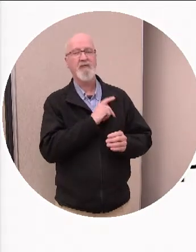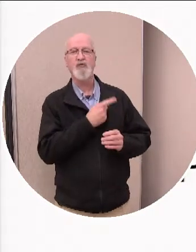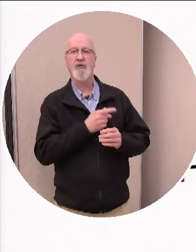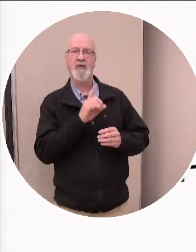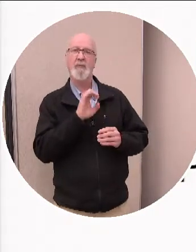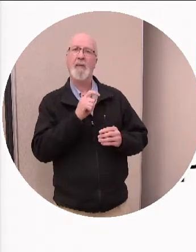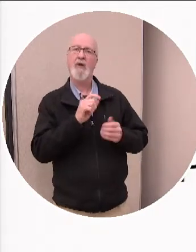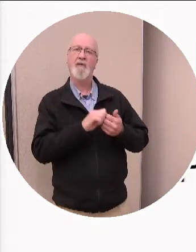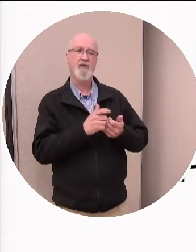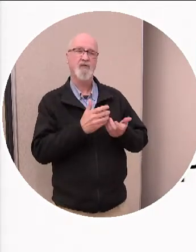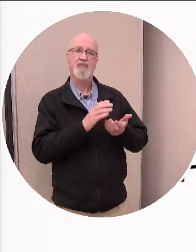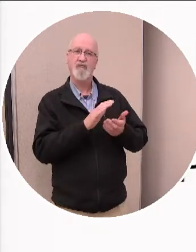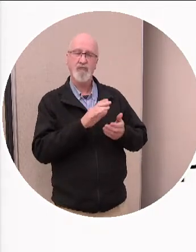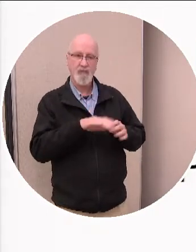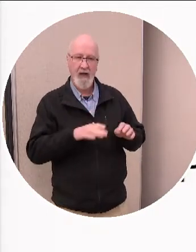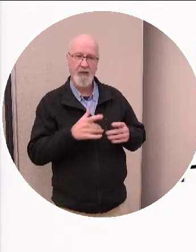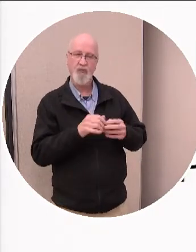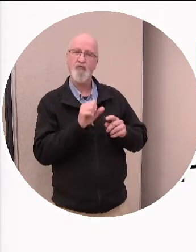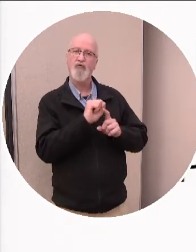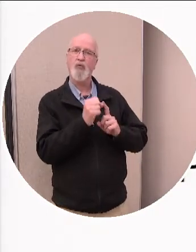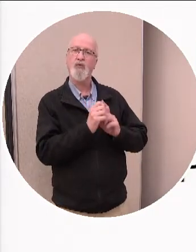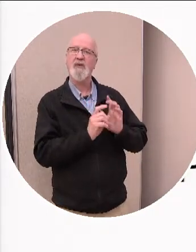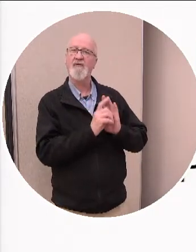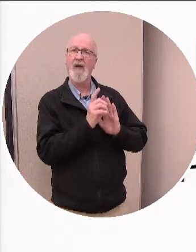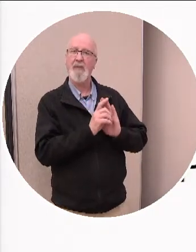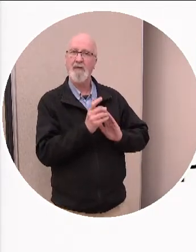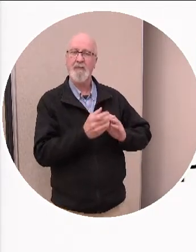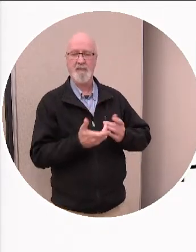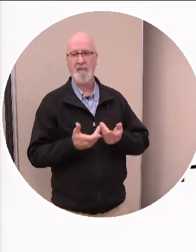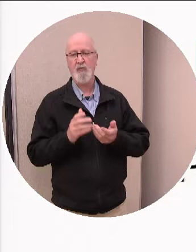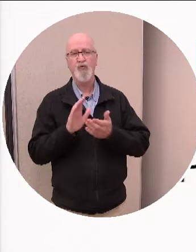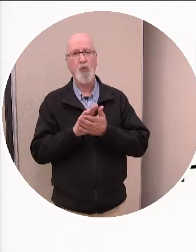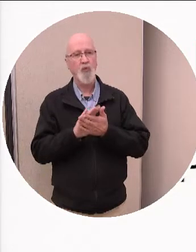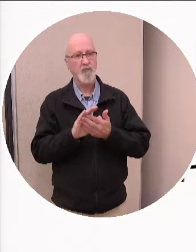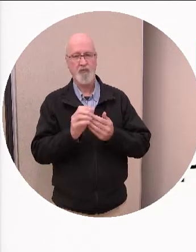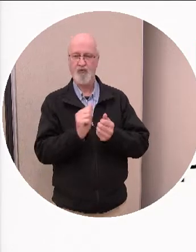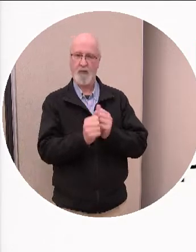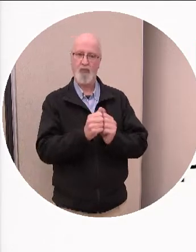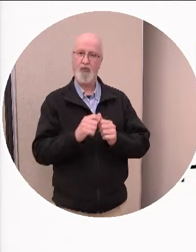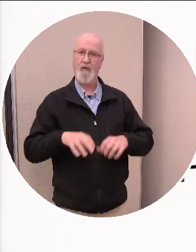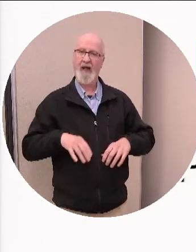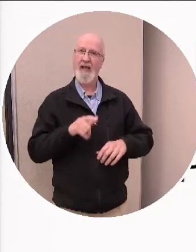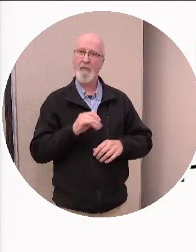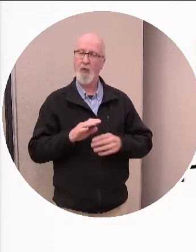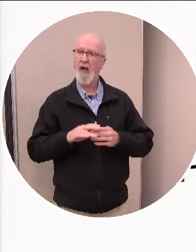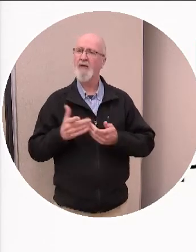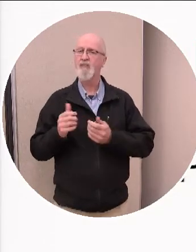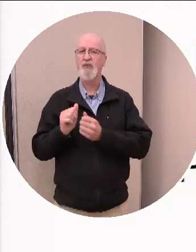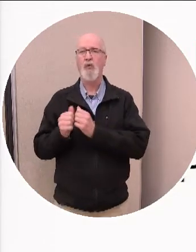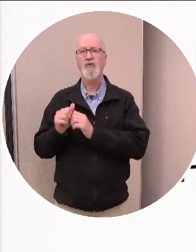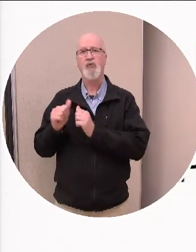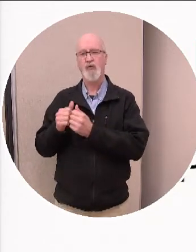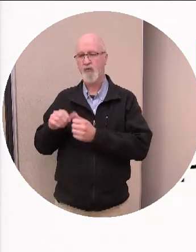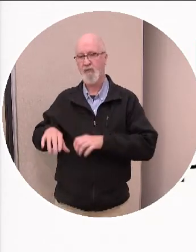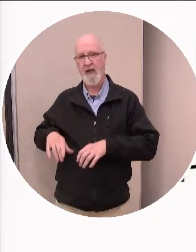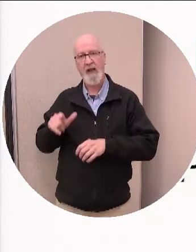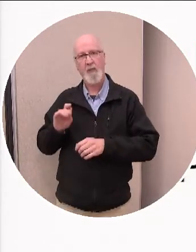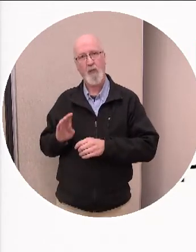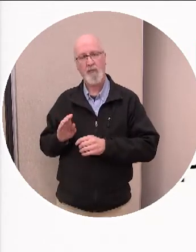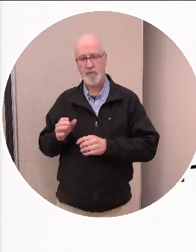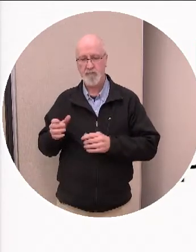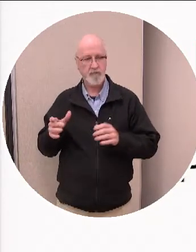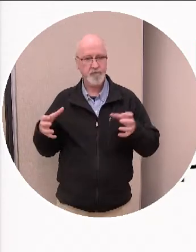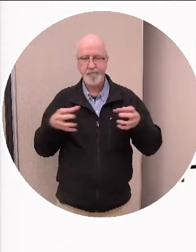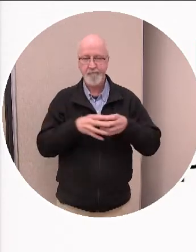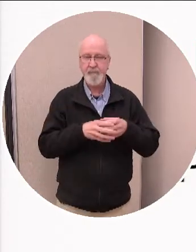Children, Seniors and Social Development, School Sports Newfoundland and Labrador, and Sport Newfoundland and Labrador. It was